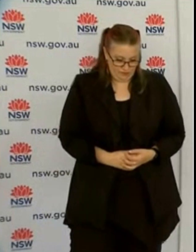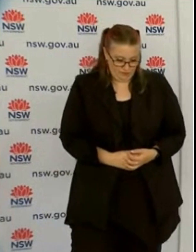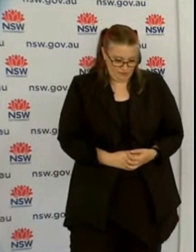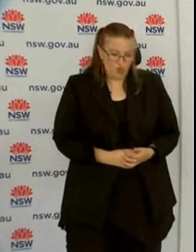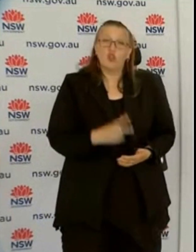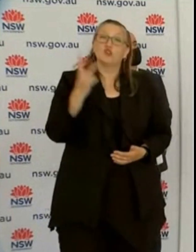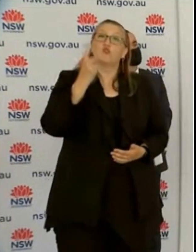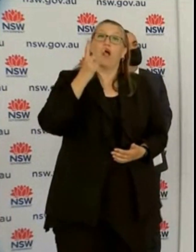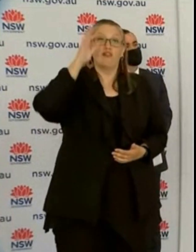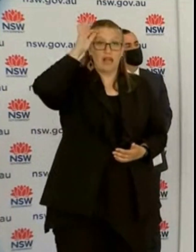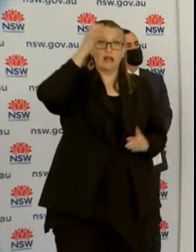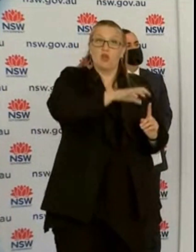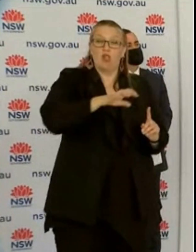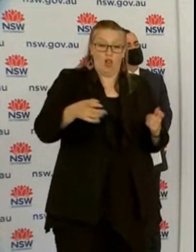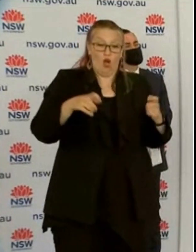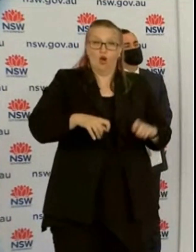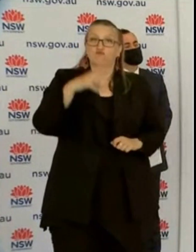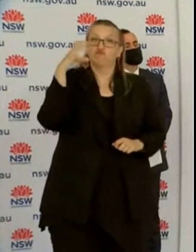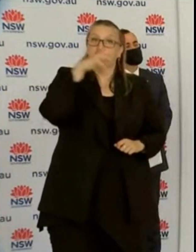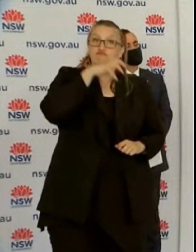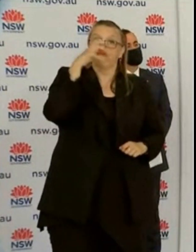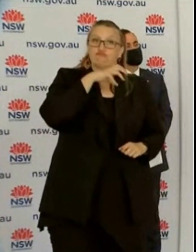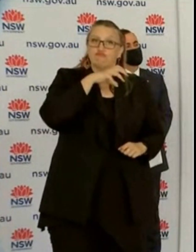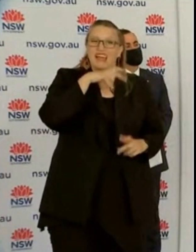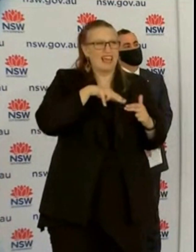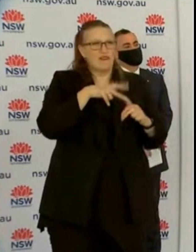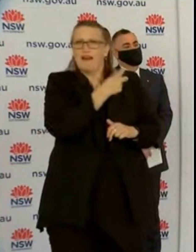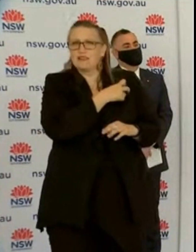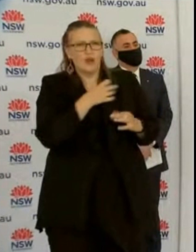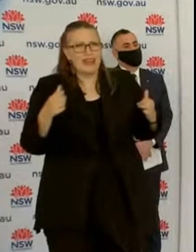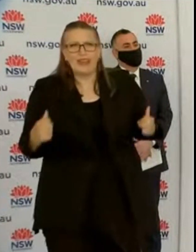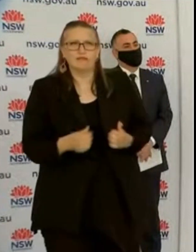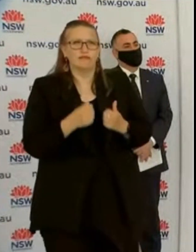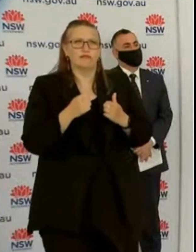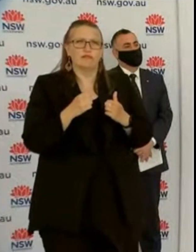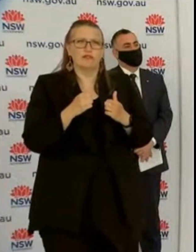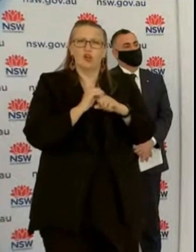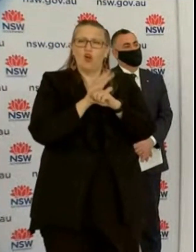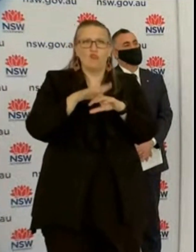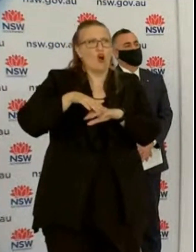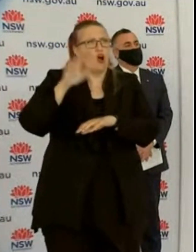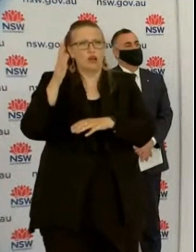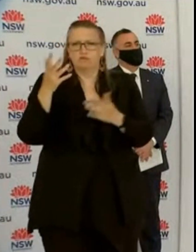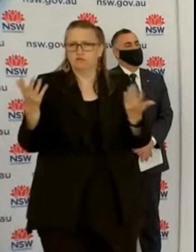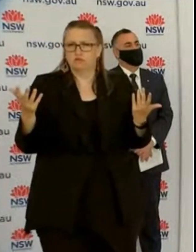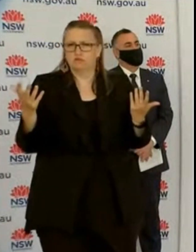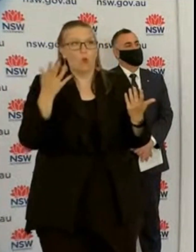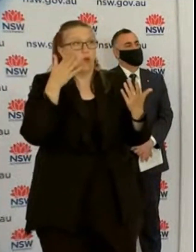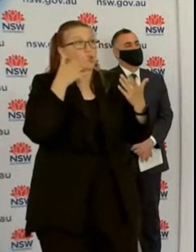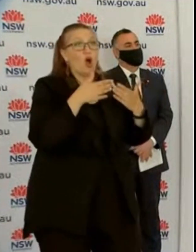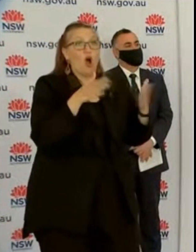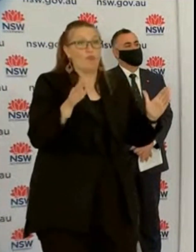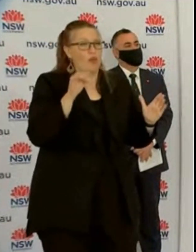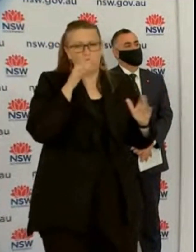high cases, that they won't get the same freedoms as other areas of Sydney that do. Well, the great news is that those areas of concern are outstripping the rest of